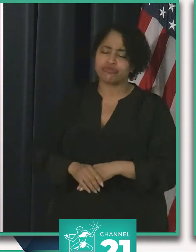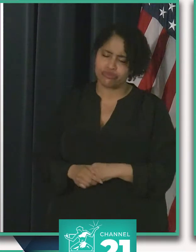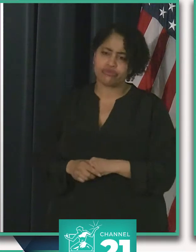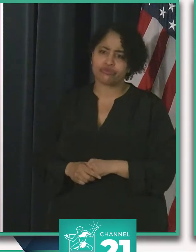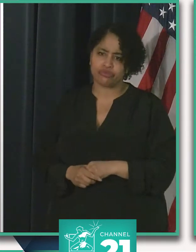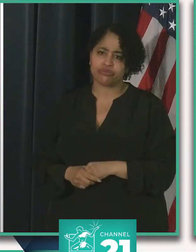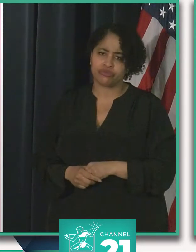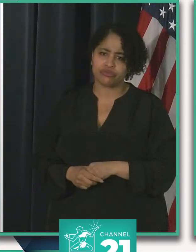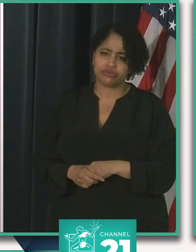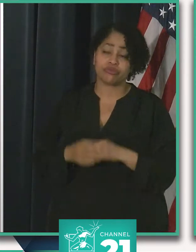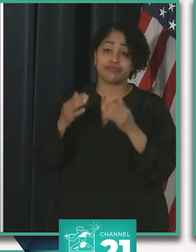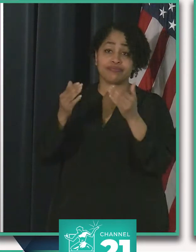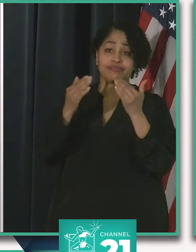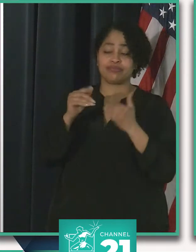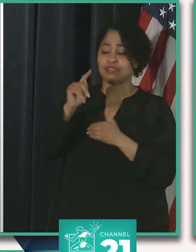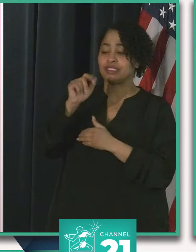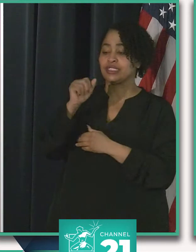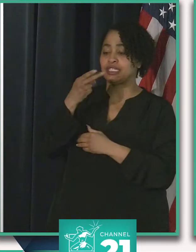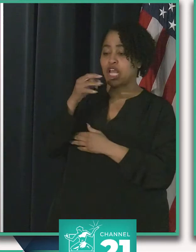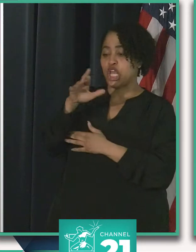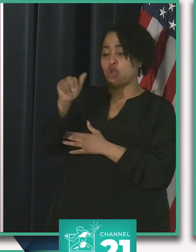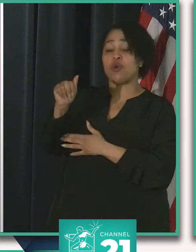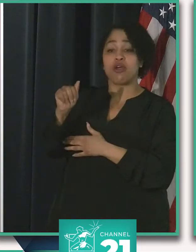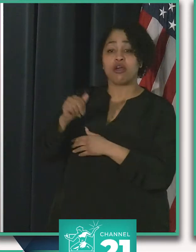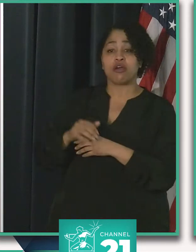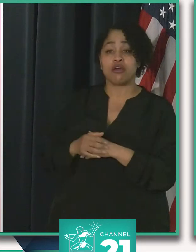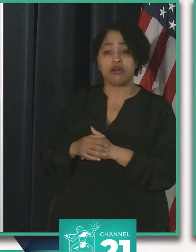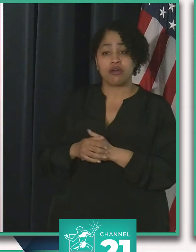Next caller, Tahira.